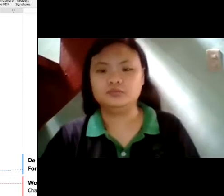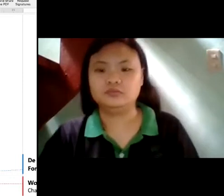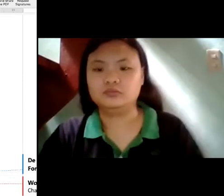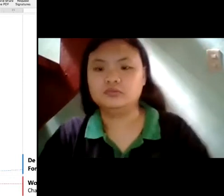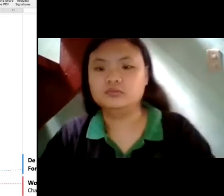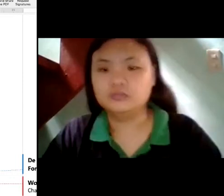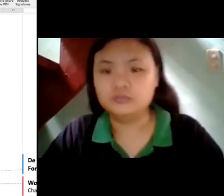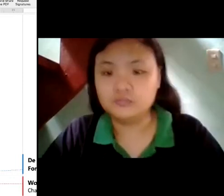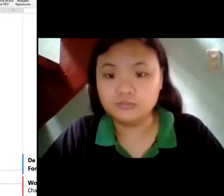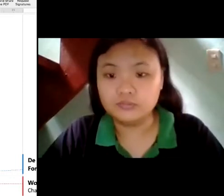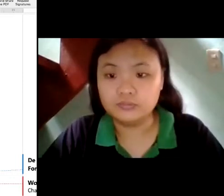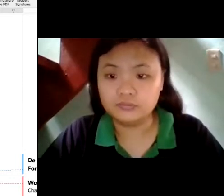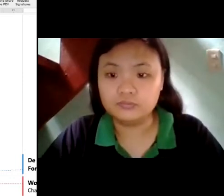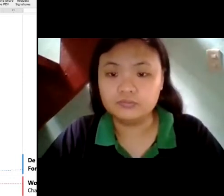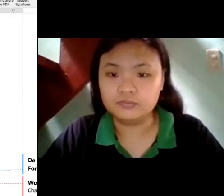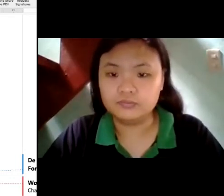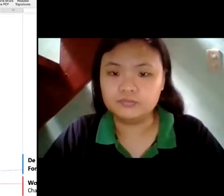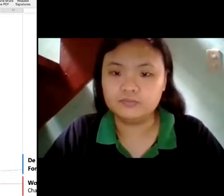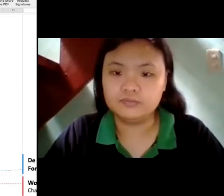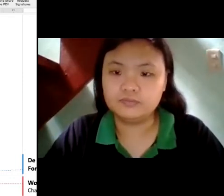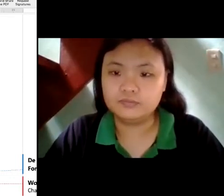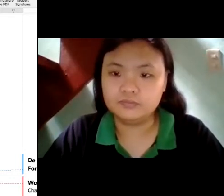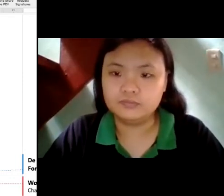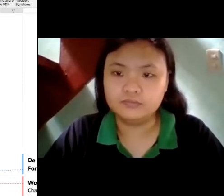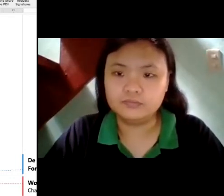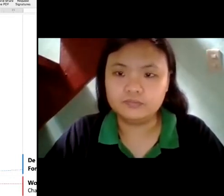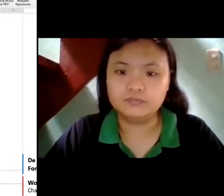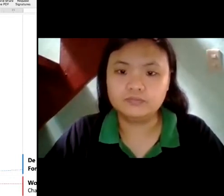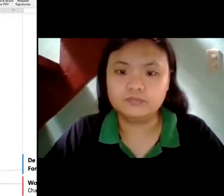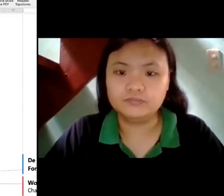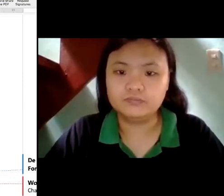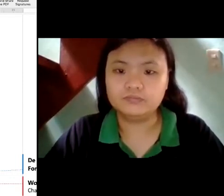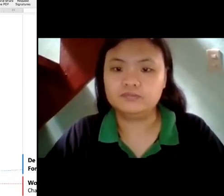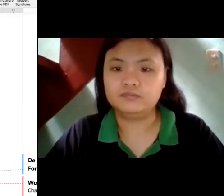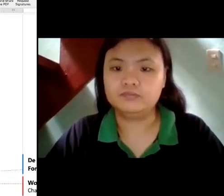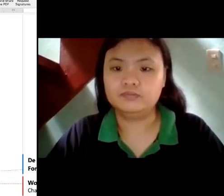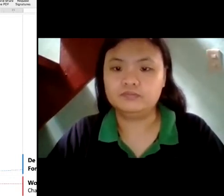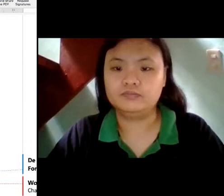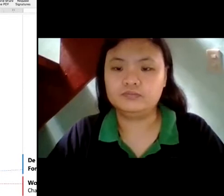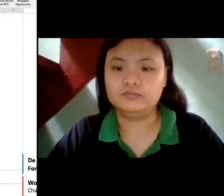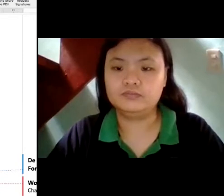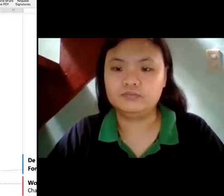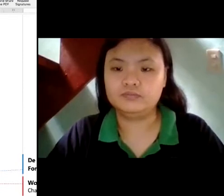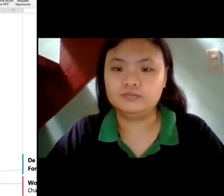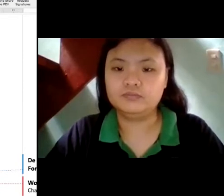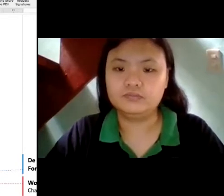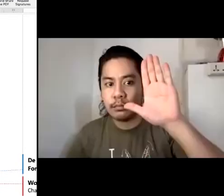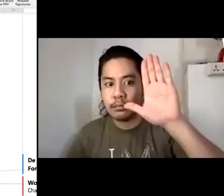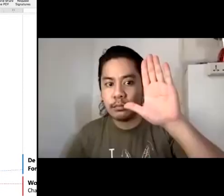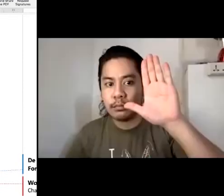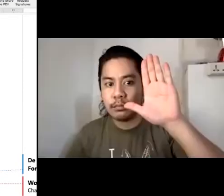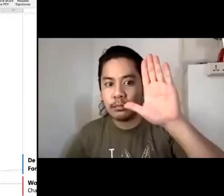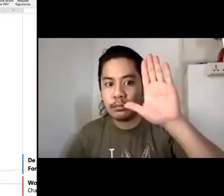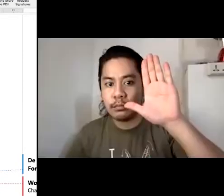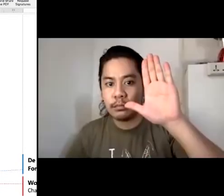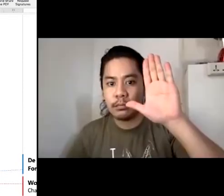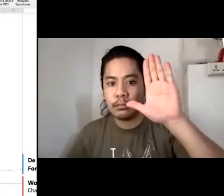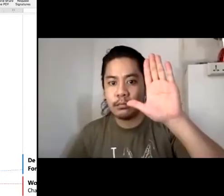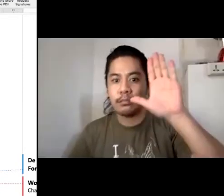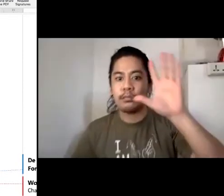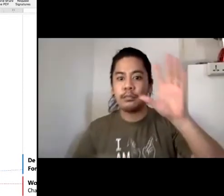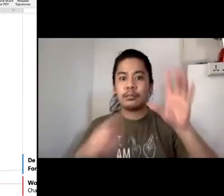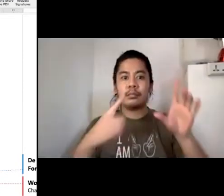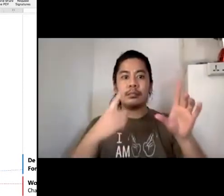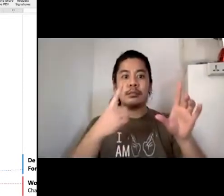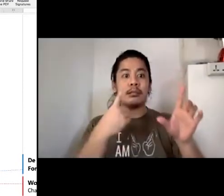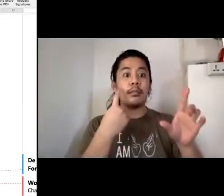So there's no gender. It's just pointing at the Right. Right. person. Yeah, we just need